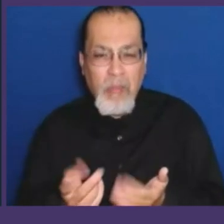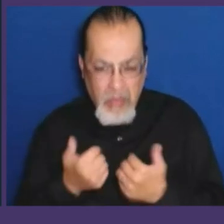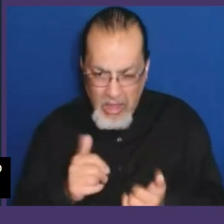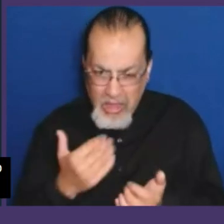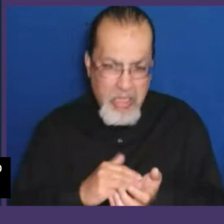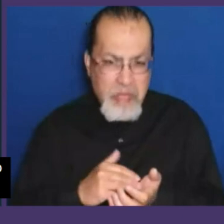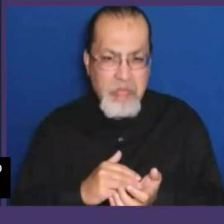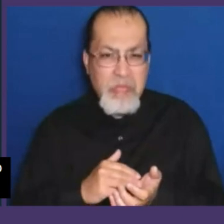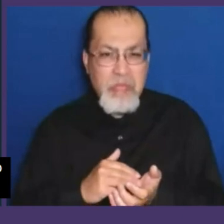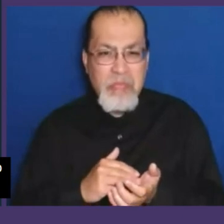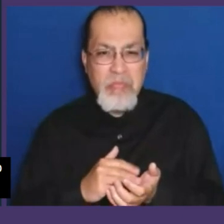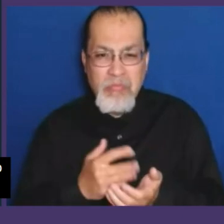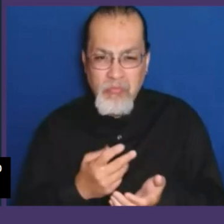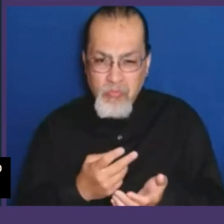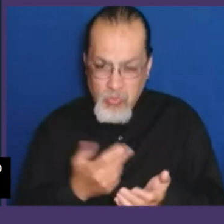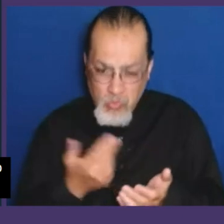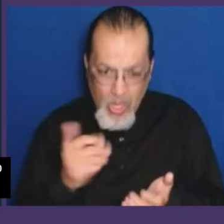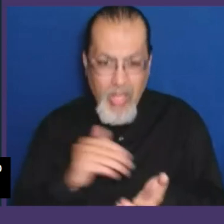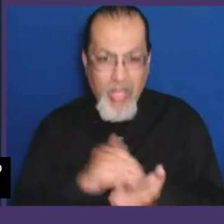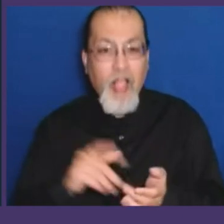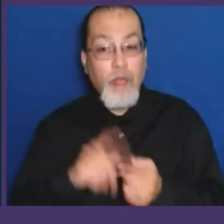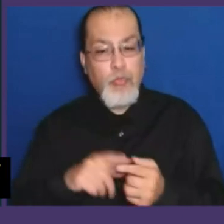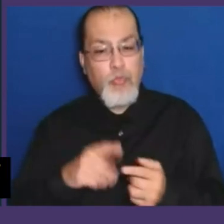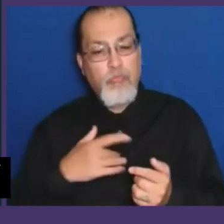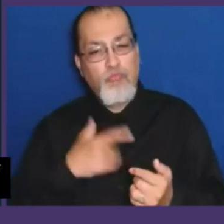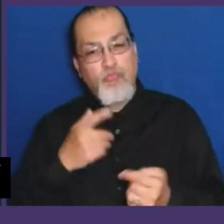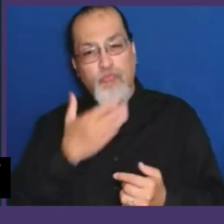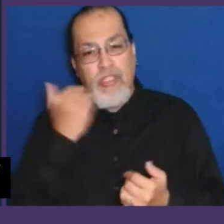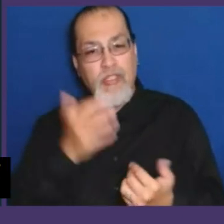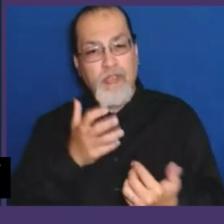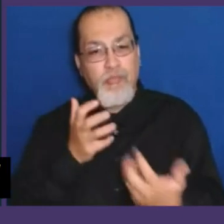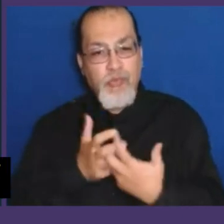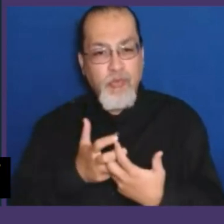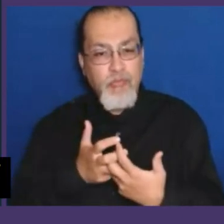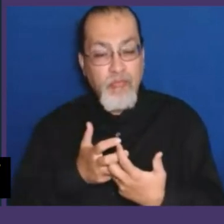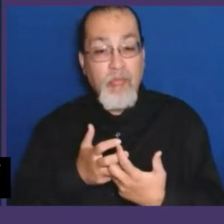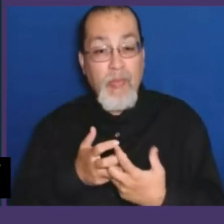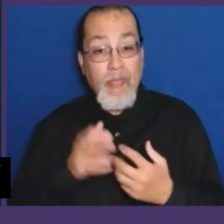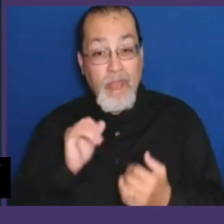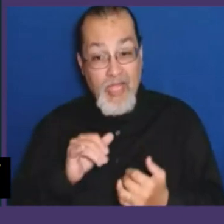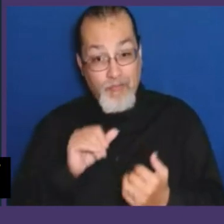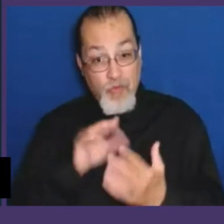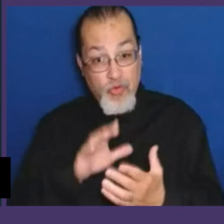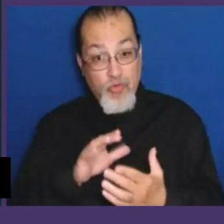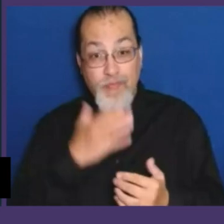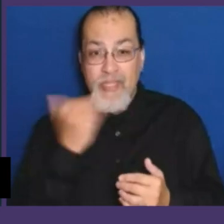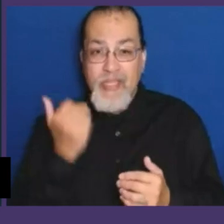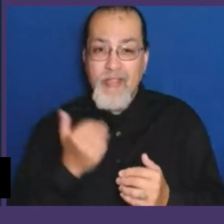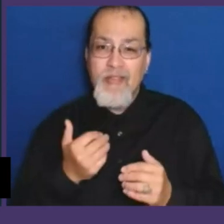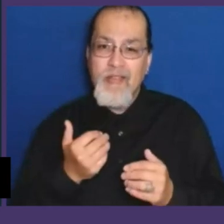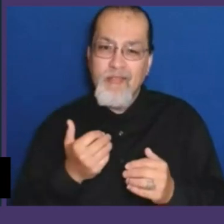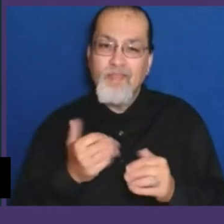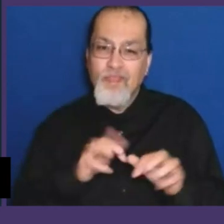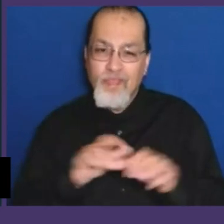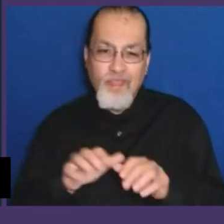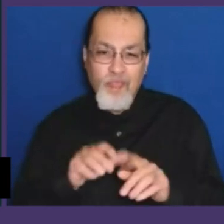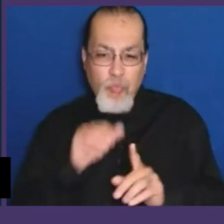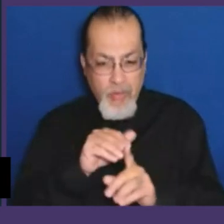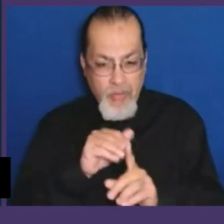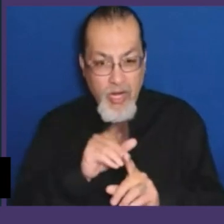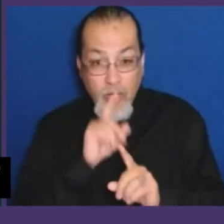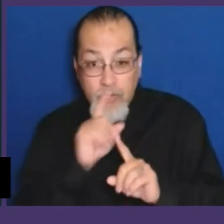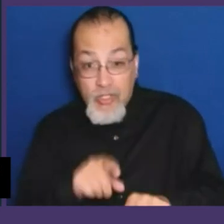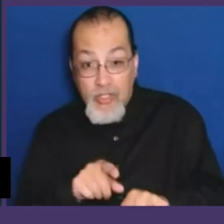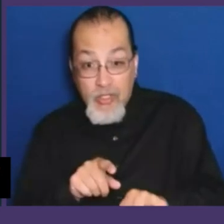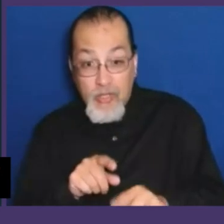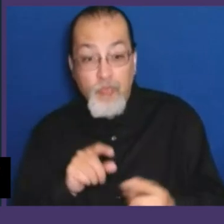So in these kinds of approaches, you may sample not just once, but you may sample multiple times, and then have some process for finding the ones that are good, and